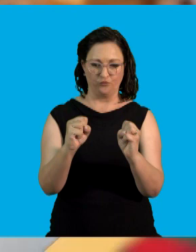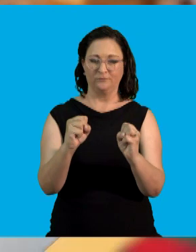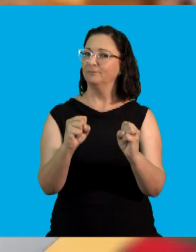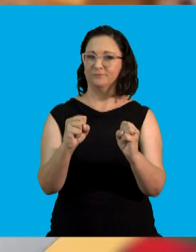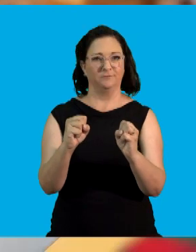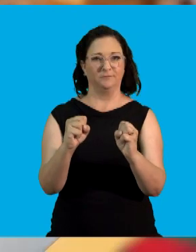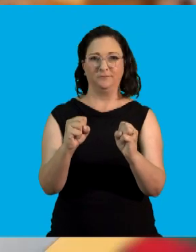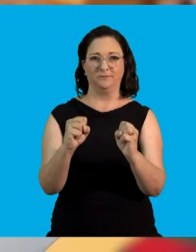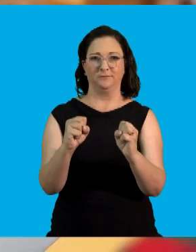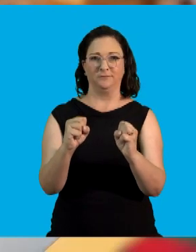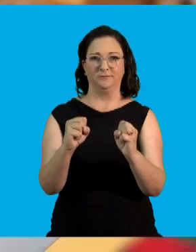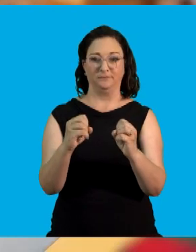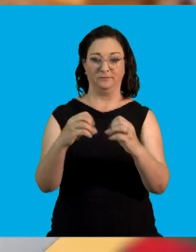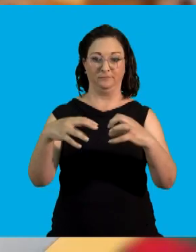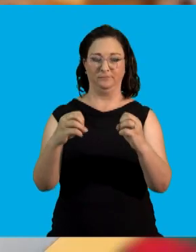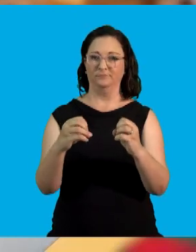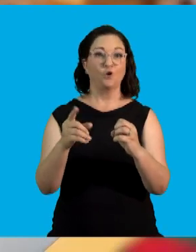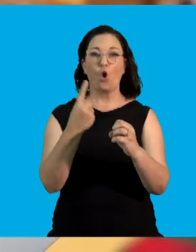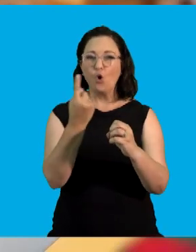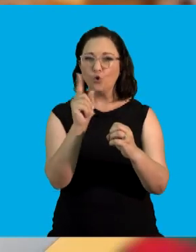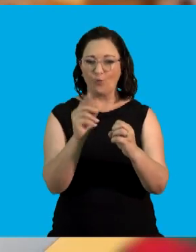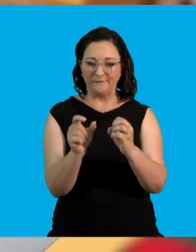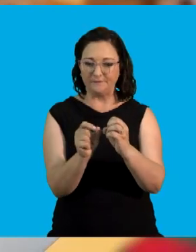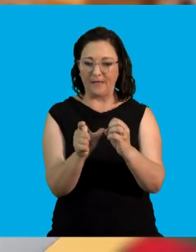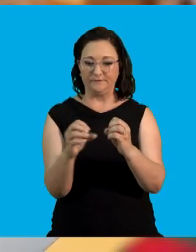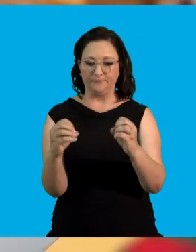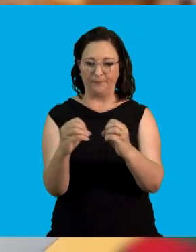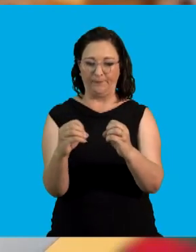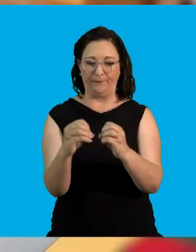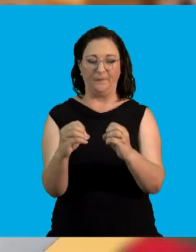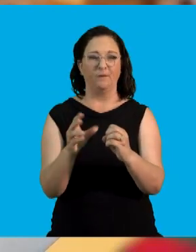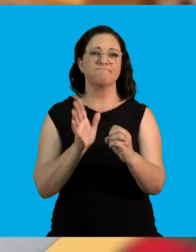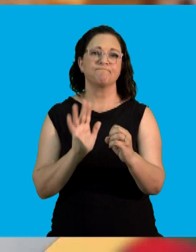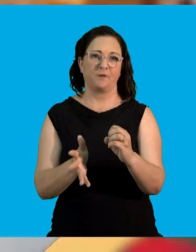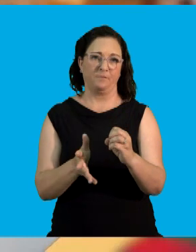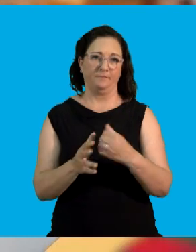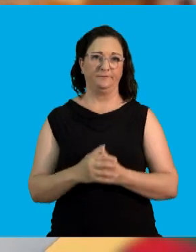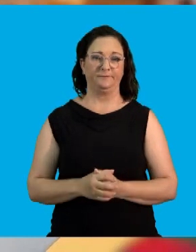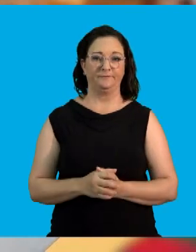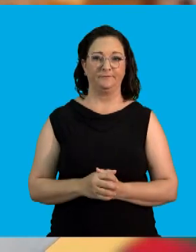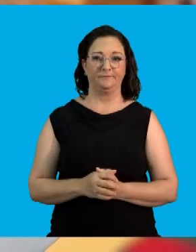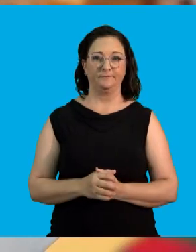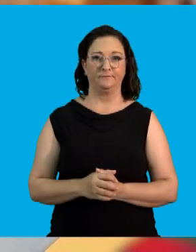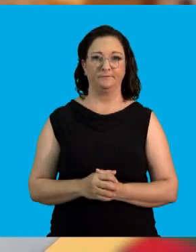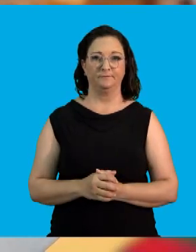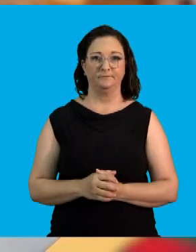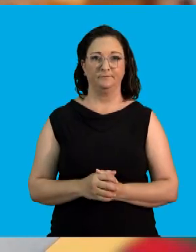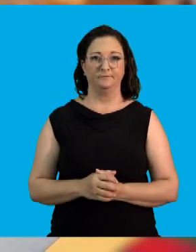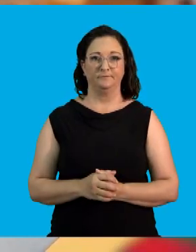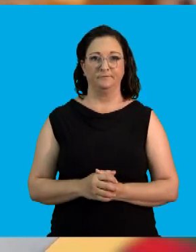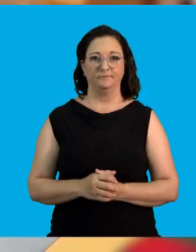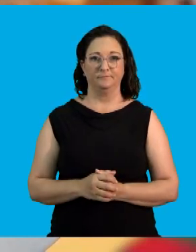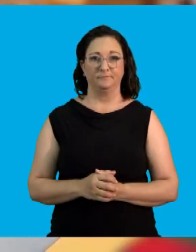not they do not contract or expand. Only the spaces between the particles is going to increase or